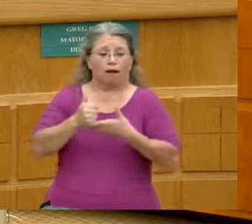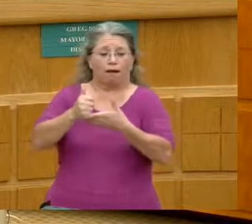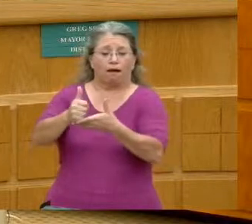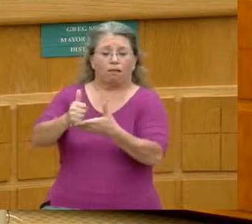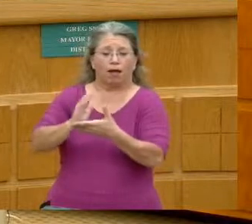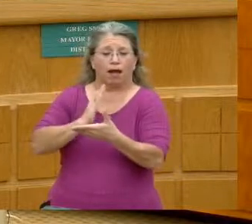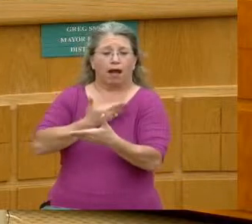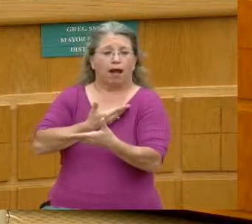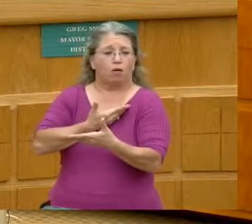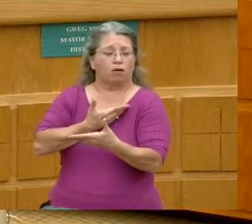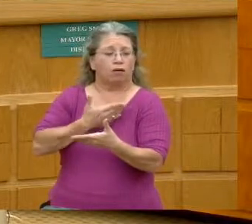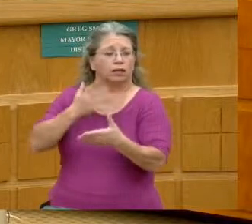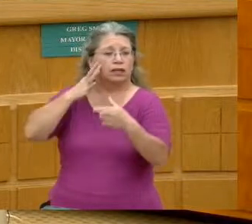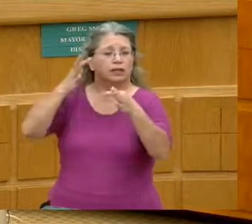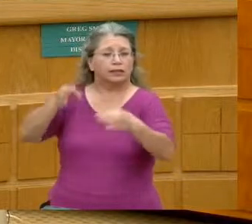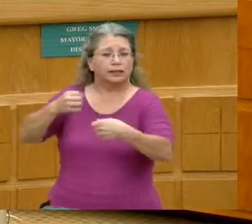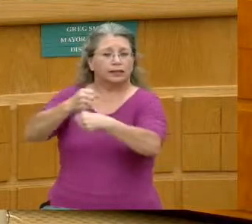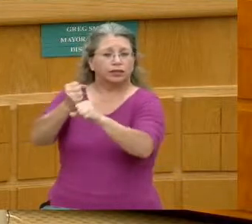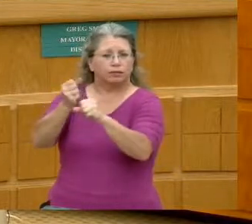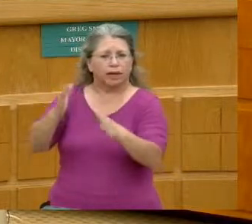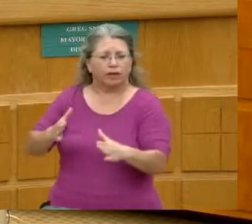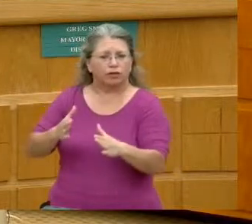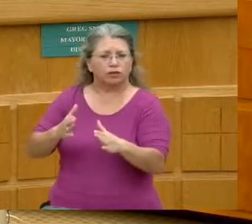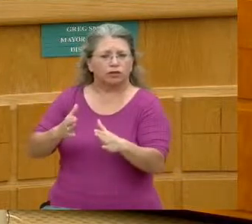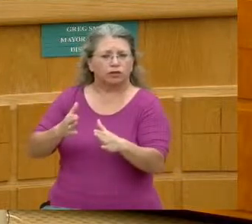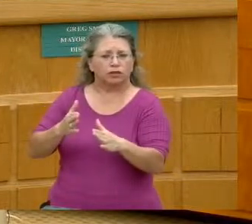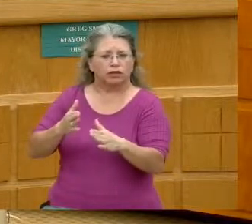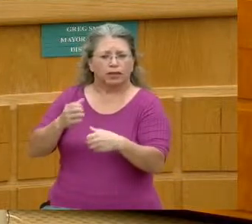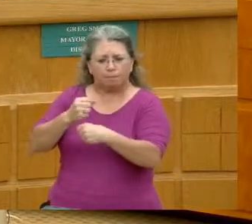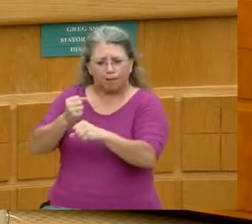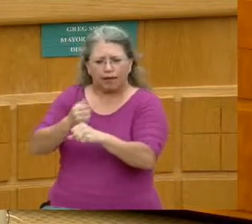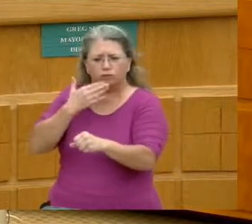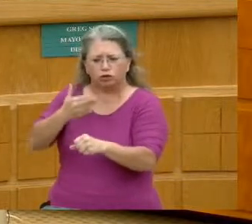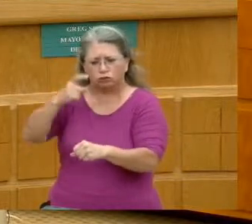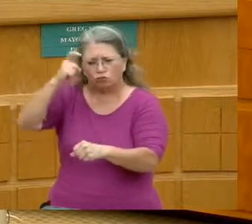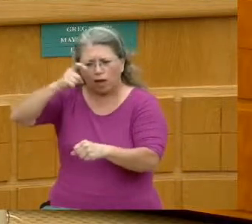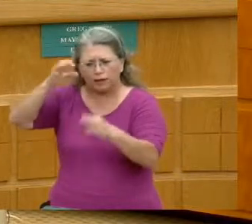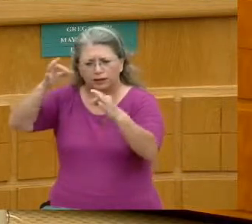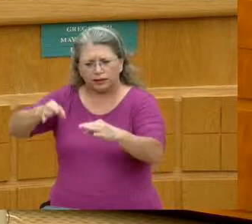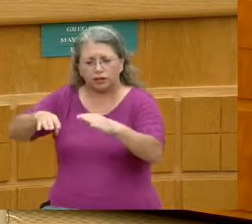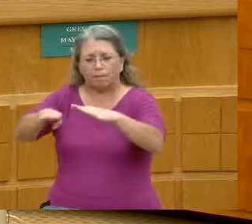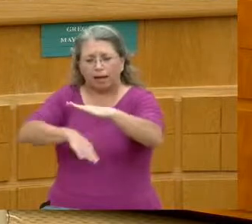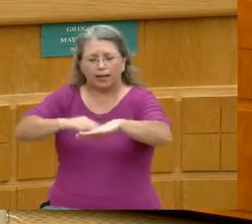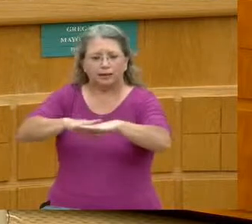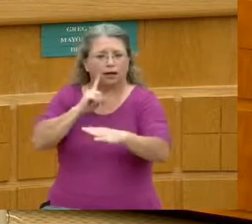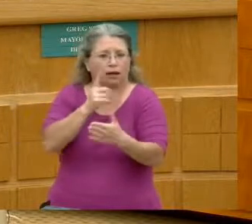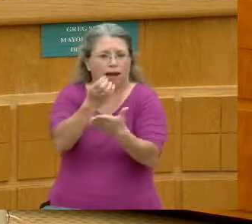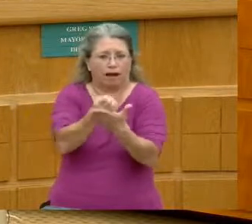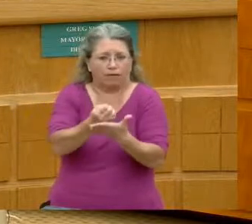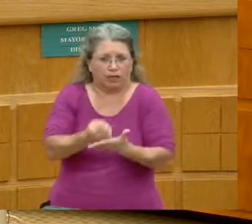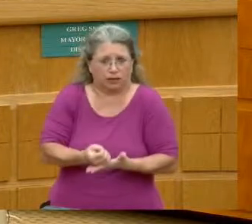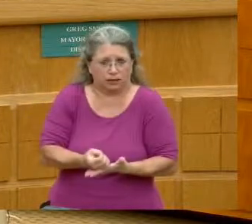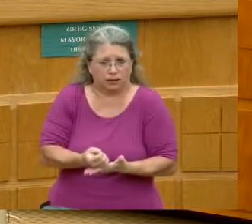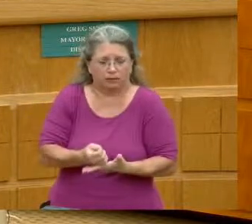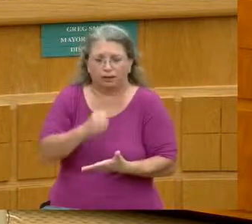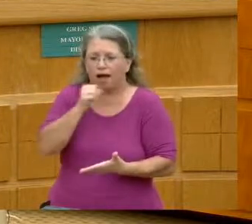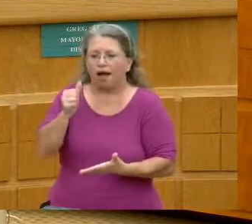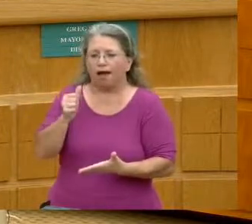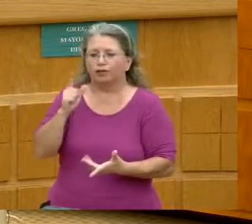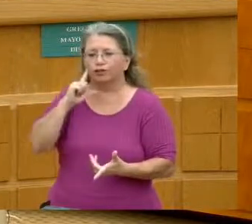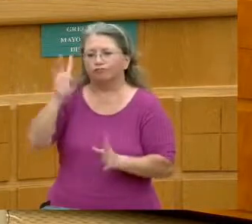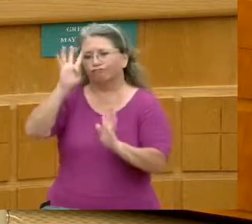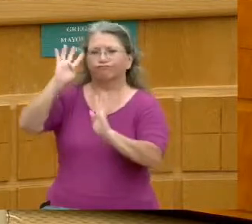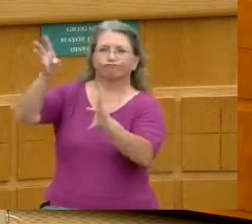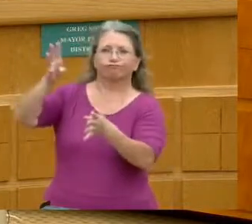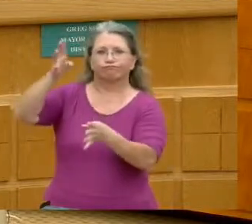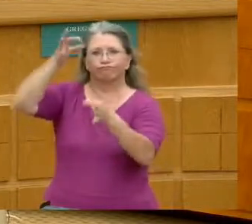is that you don't go with your gut, you go with what the data says. Here's what the data says based on the evidence. Here's the paths forward